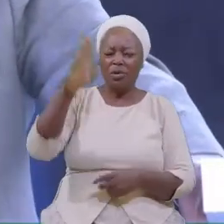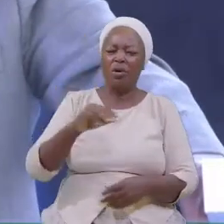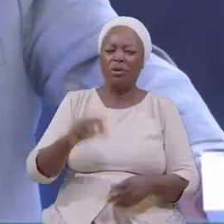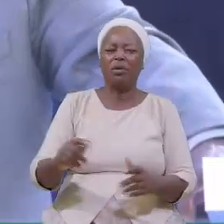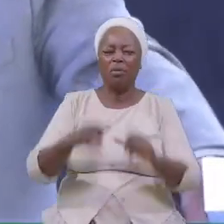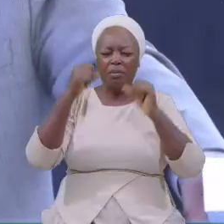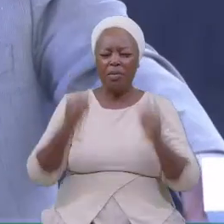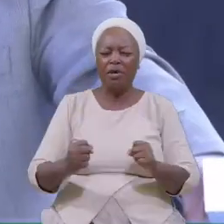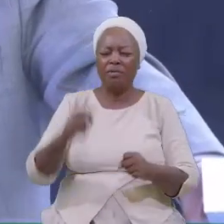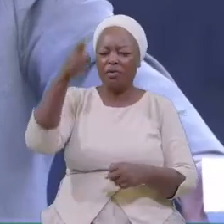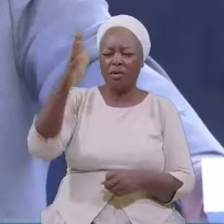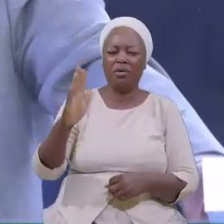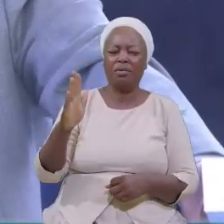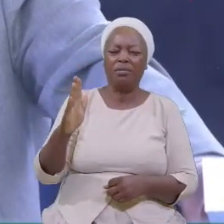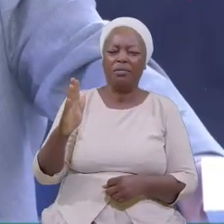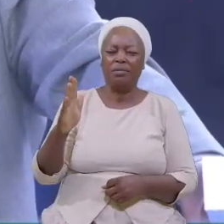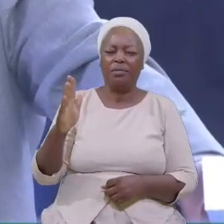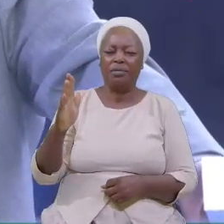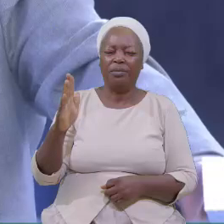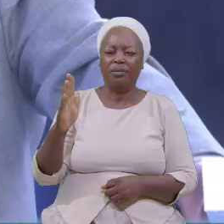God, powerful God.